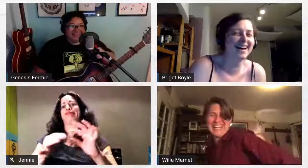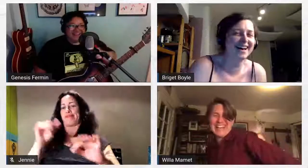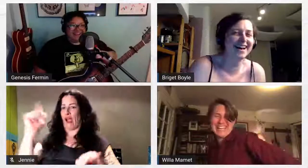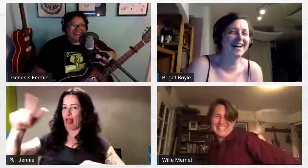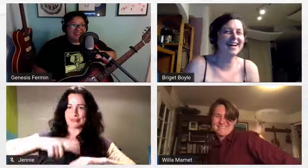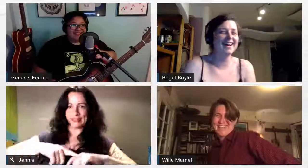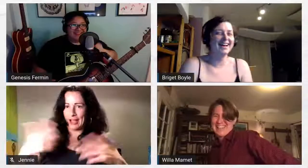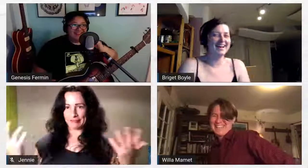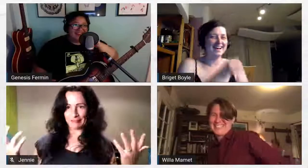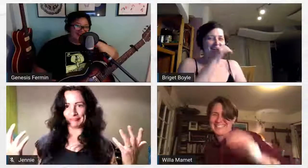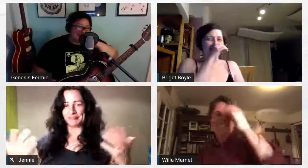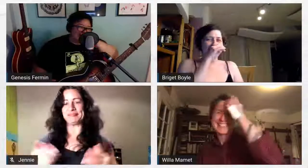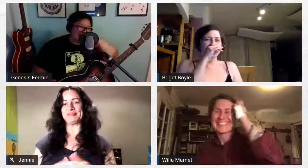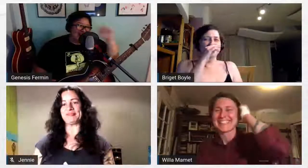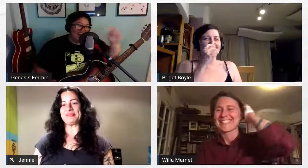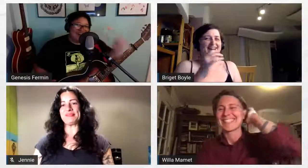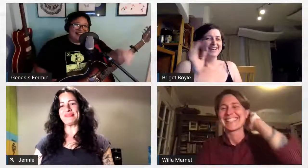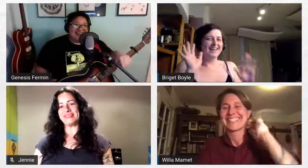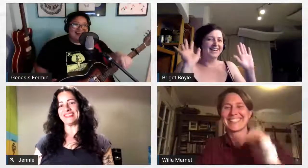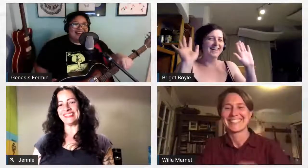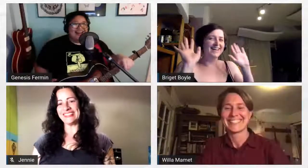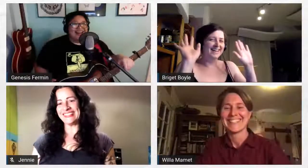only on my face.